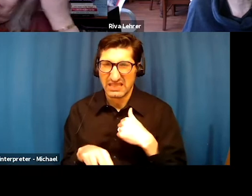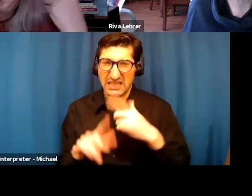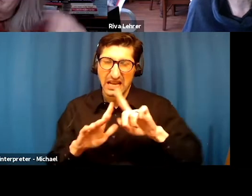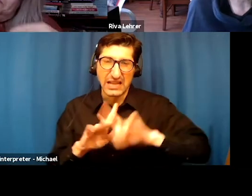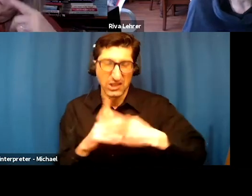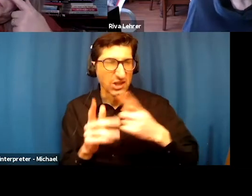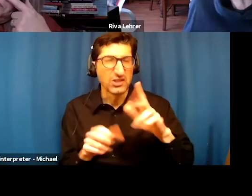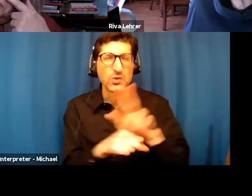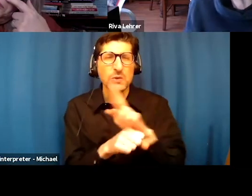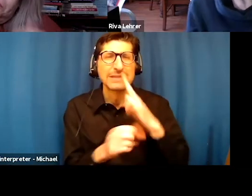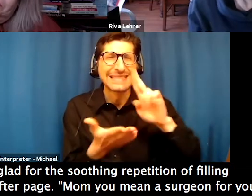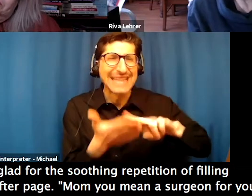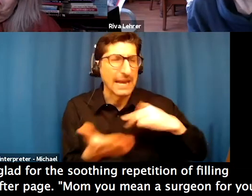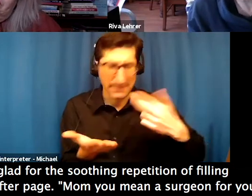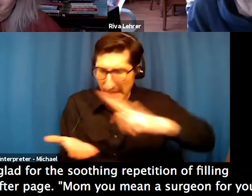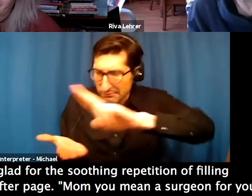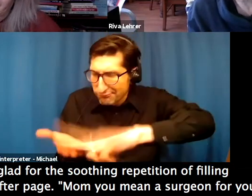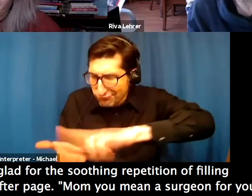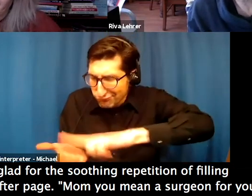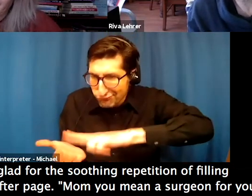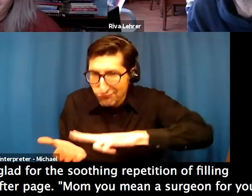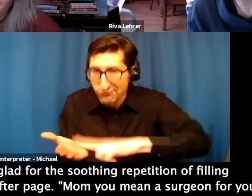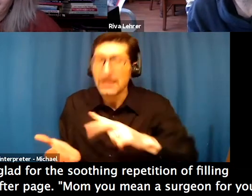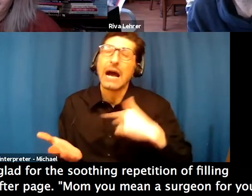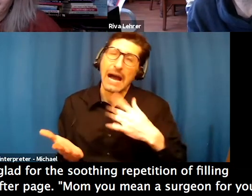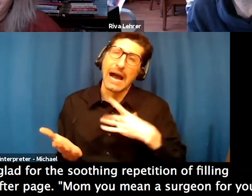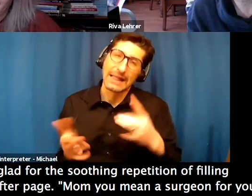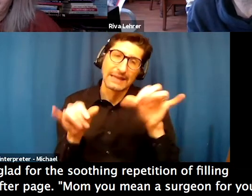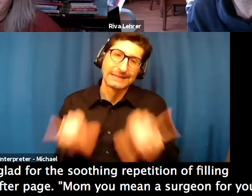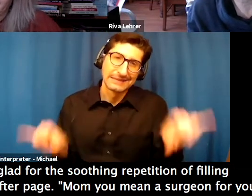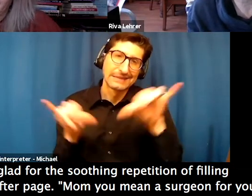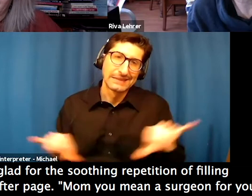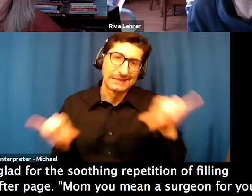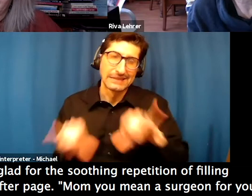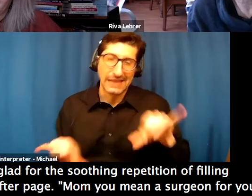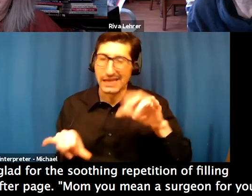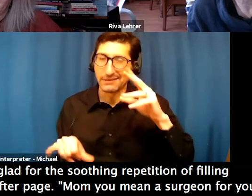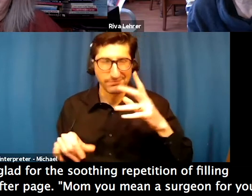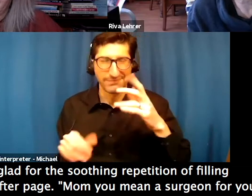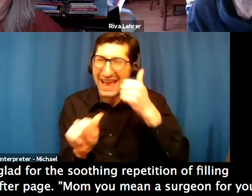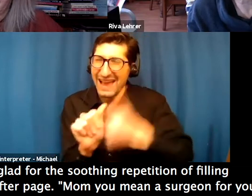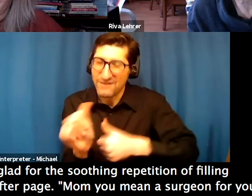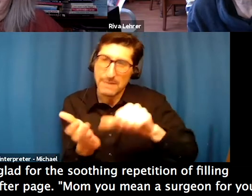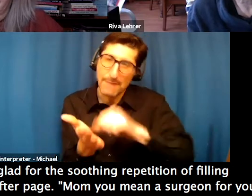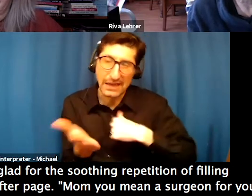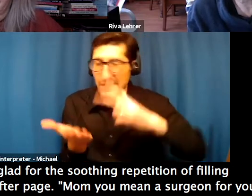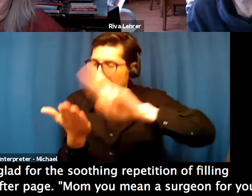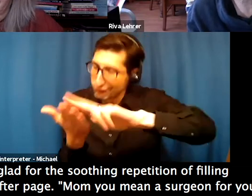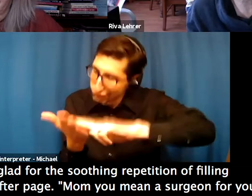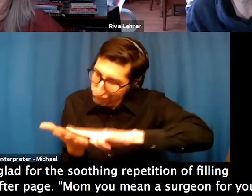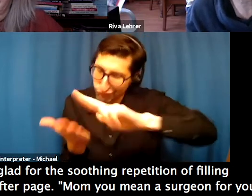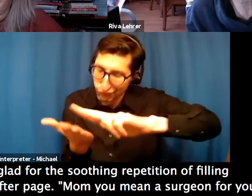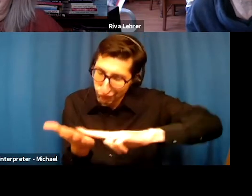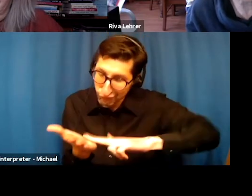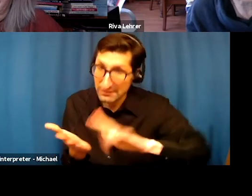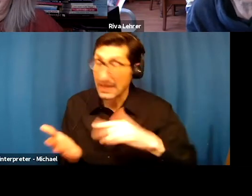too. Glad for the soothing repetition of filling page after page. Mom, you mean a